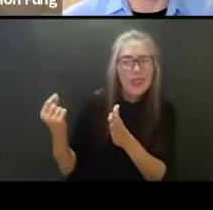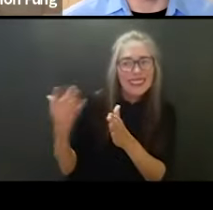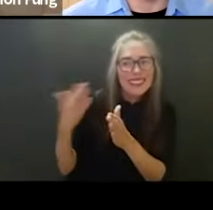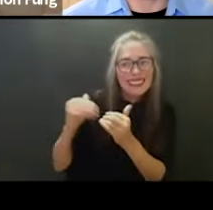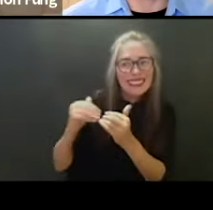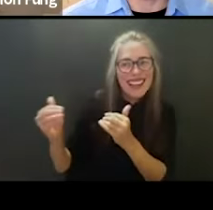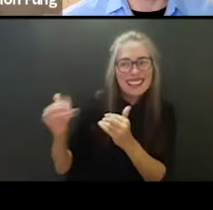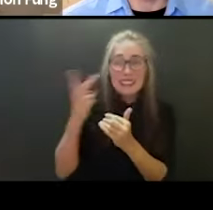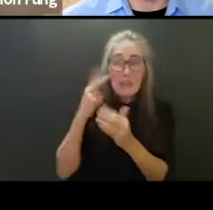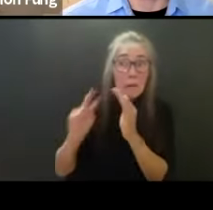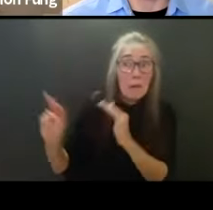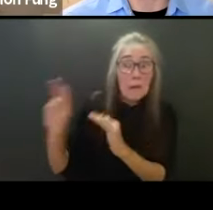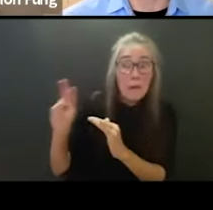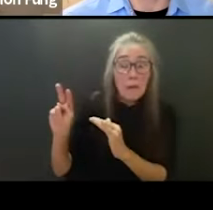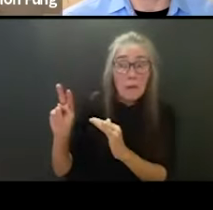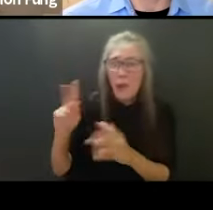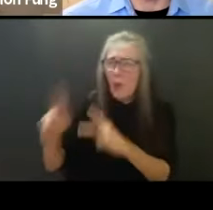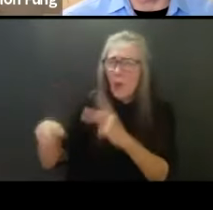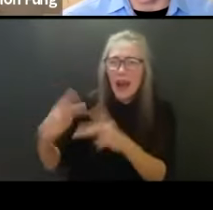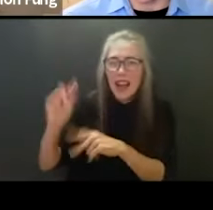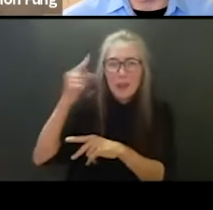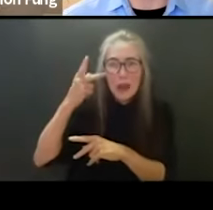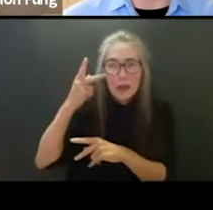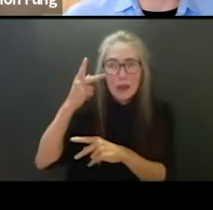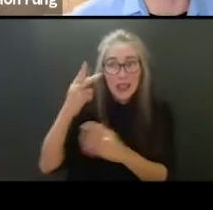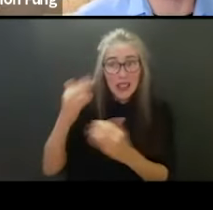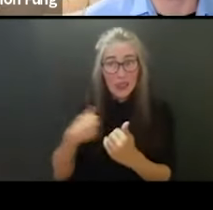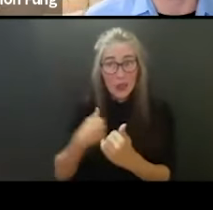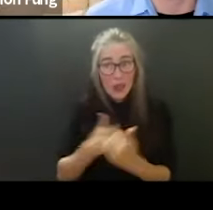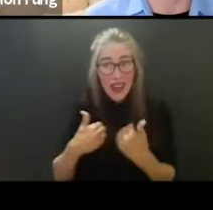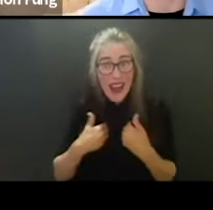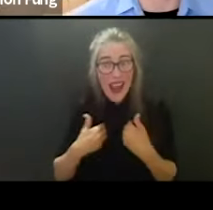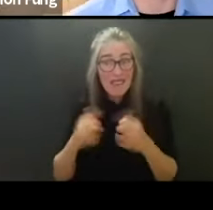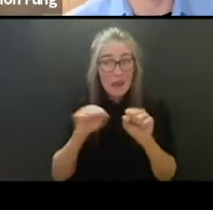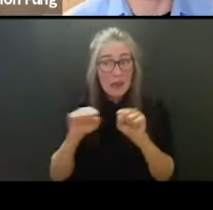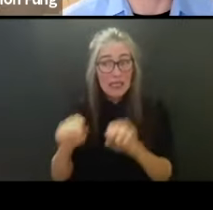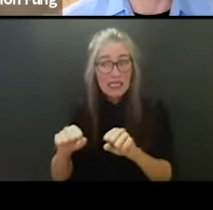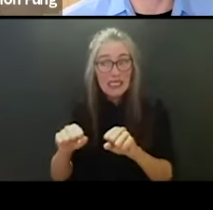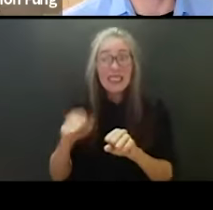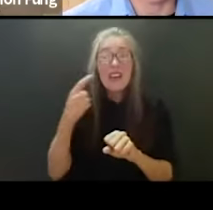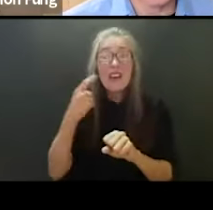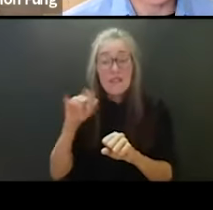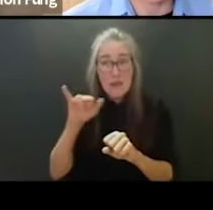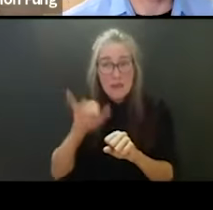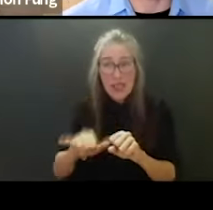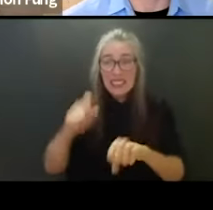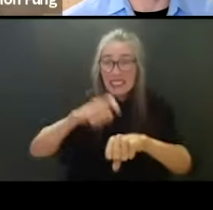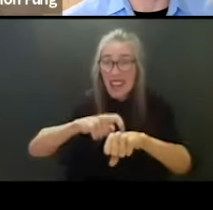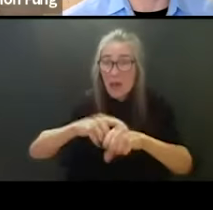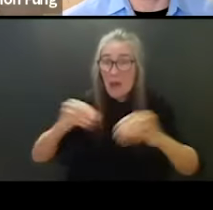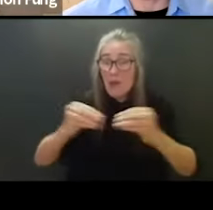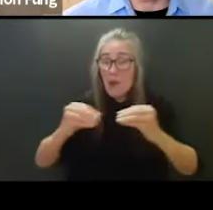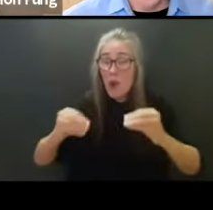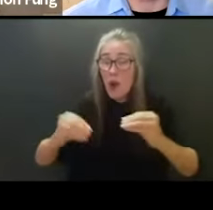will we have? And can we, will we have the political will and the wherewithal to create a deeper